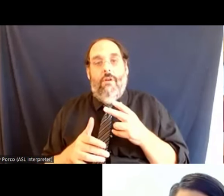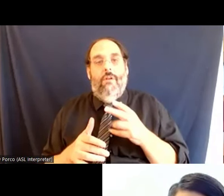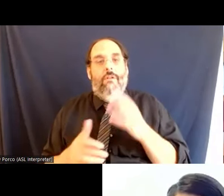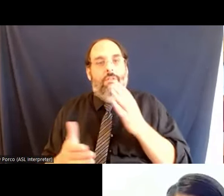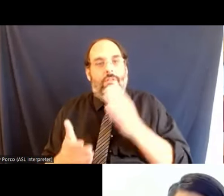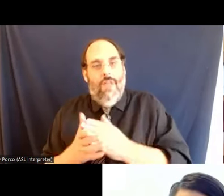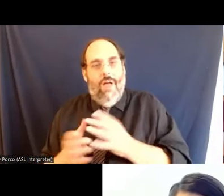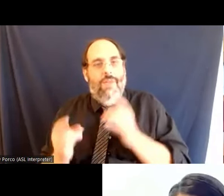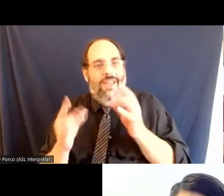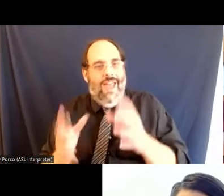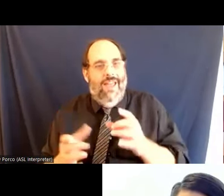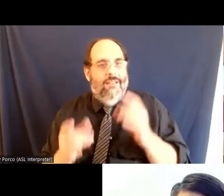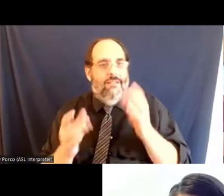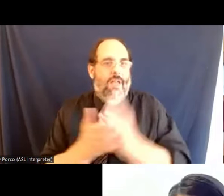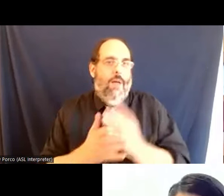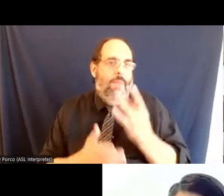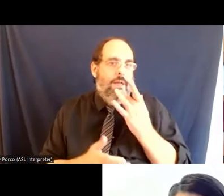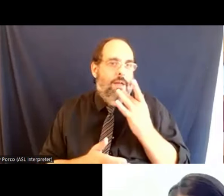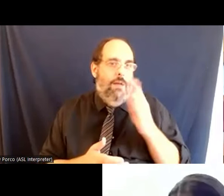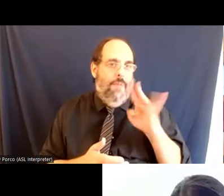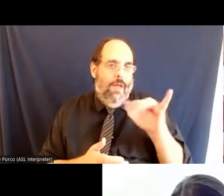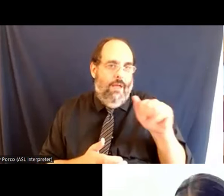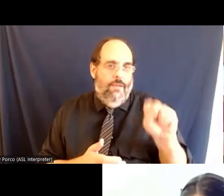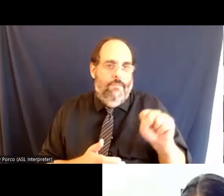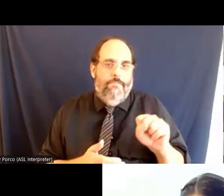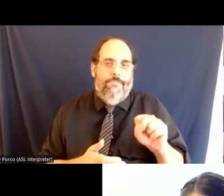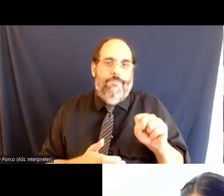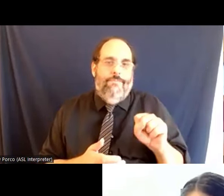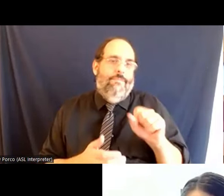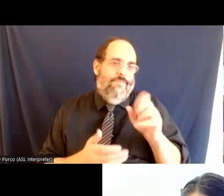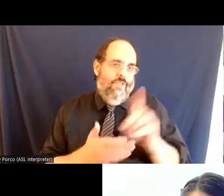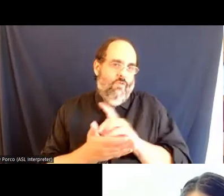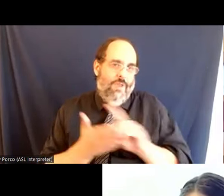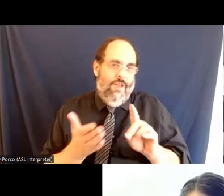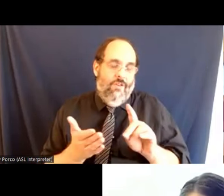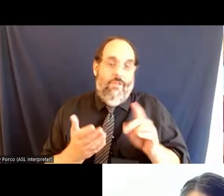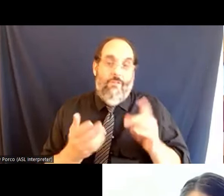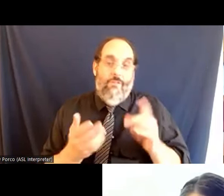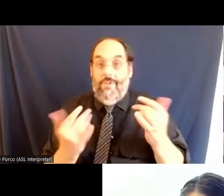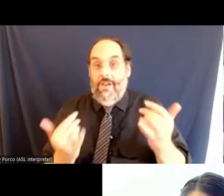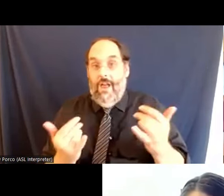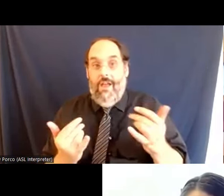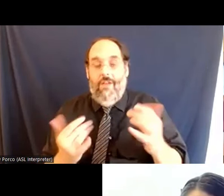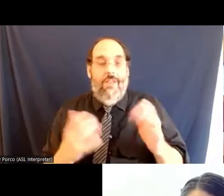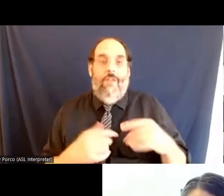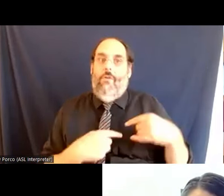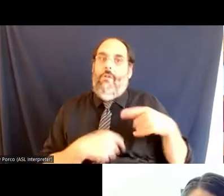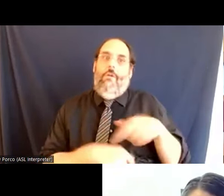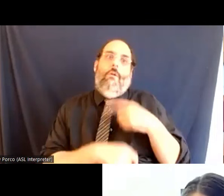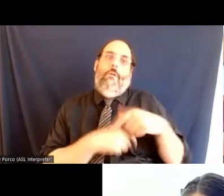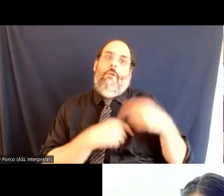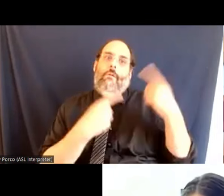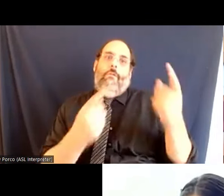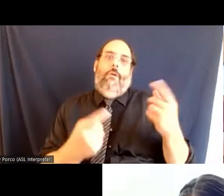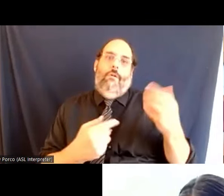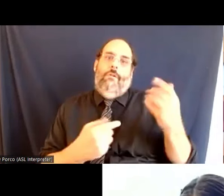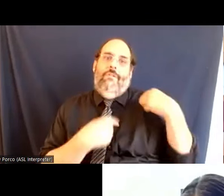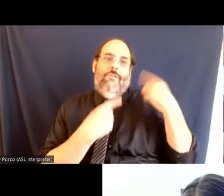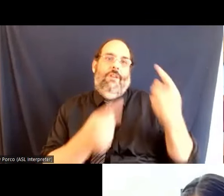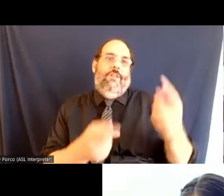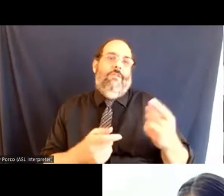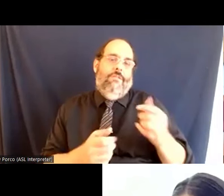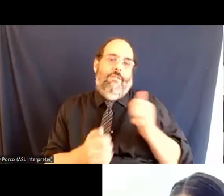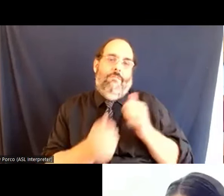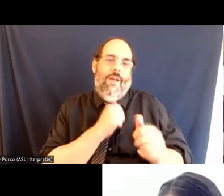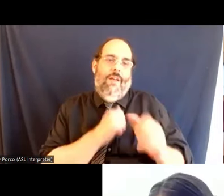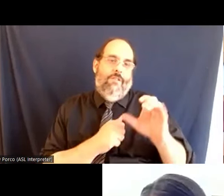and bias. What we're doing today, what we've done for a long time, what we've done since the passage of the COVID-19